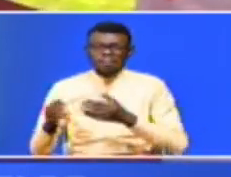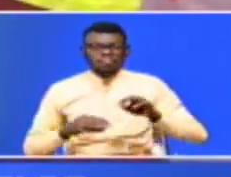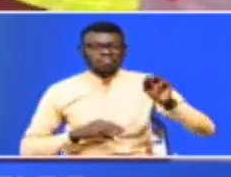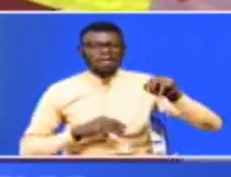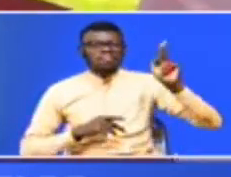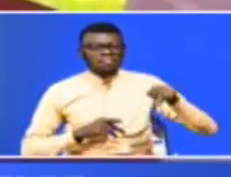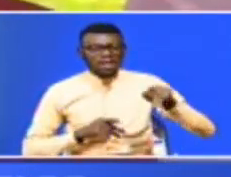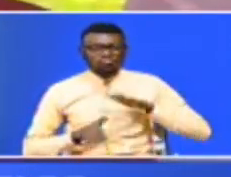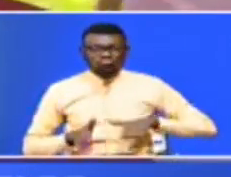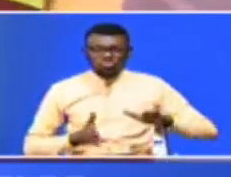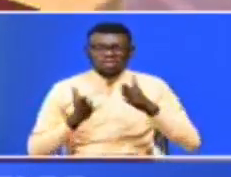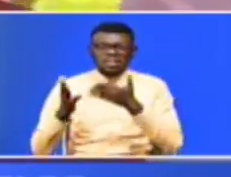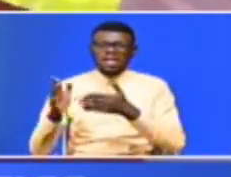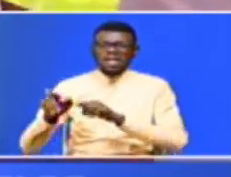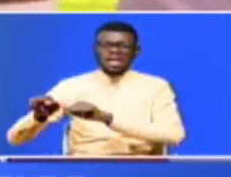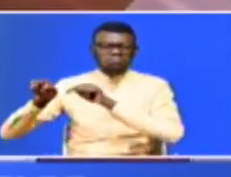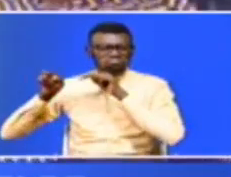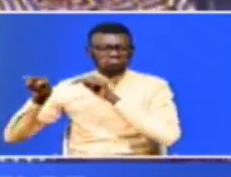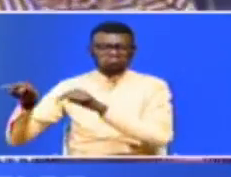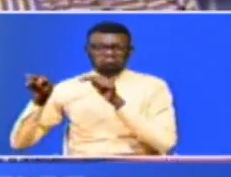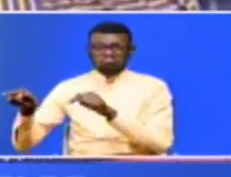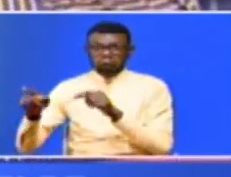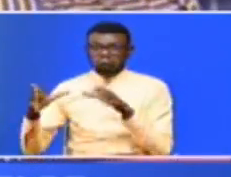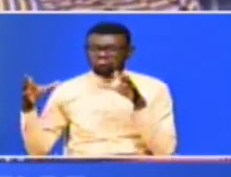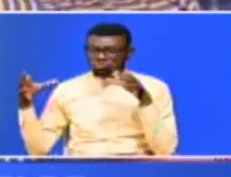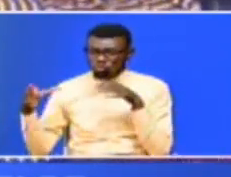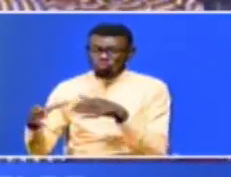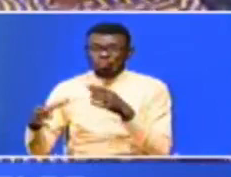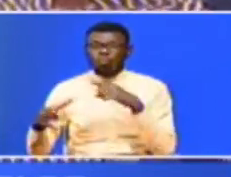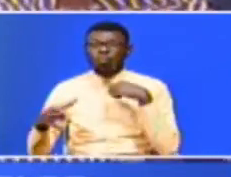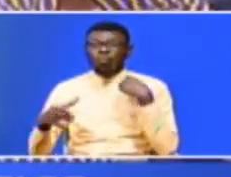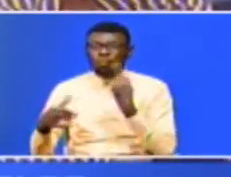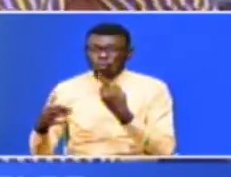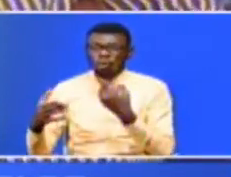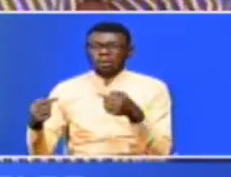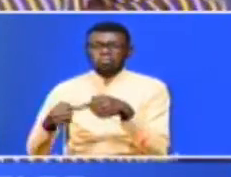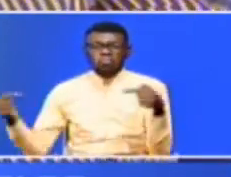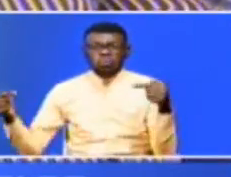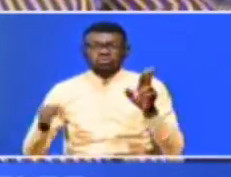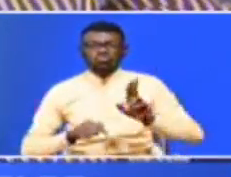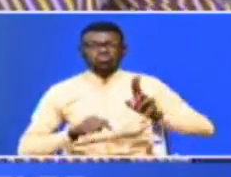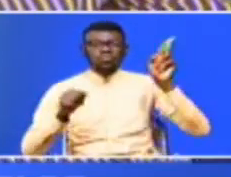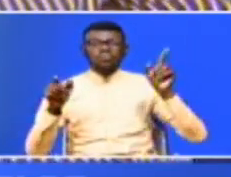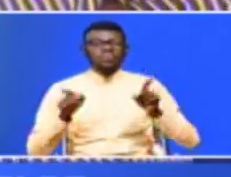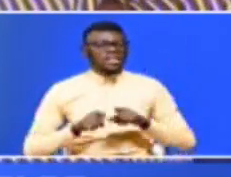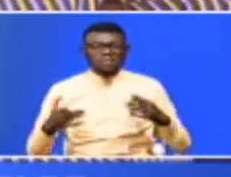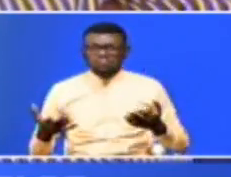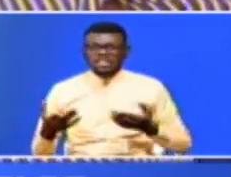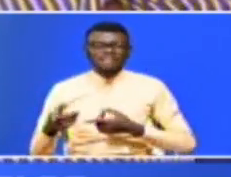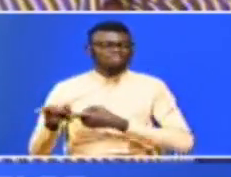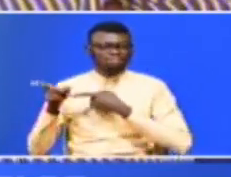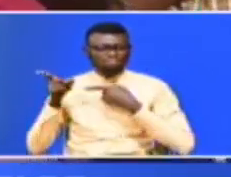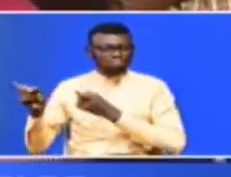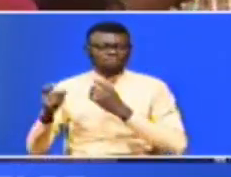from the region to castigate their counterparts appearing to be against President Kenyatta, this time even openly taking a swipe at his